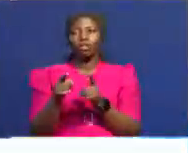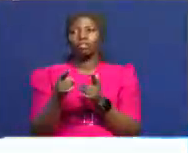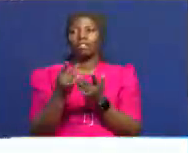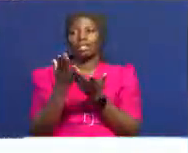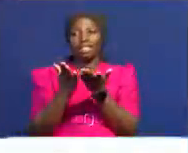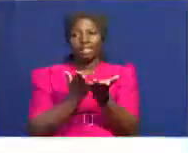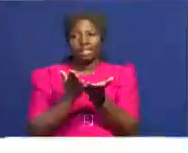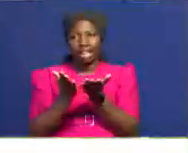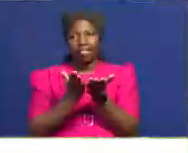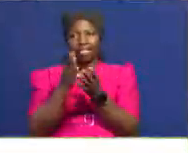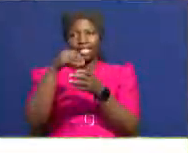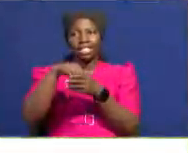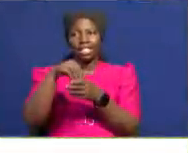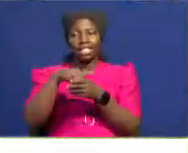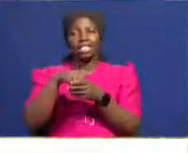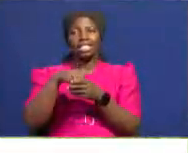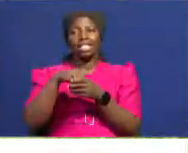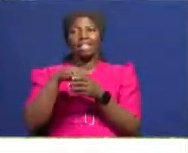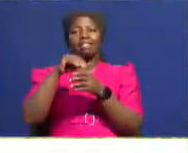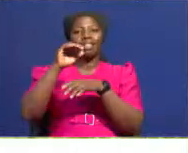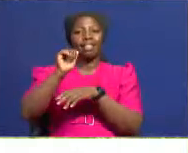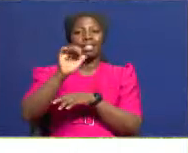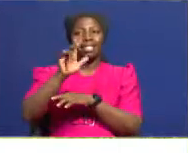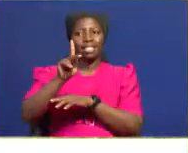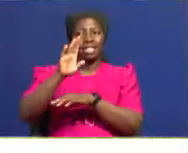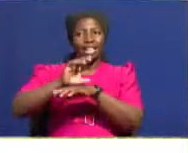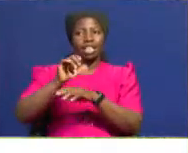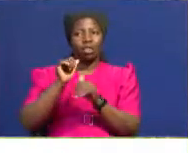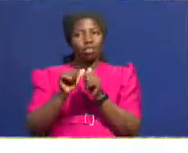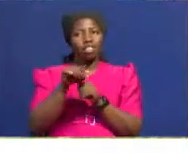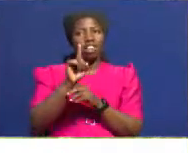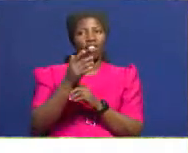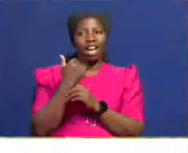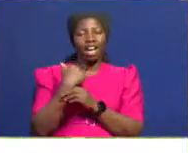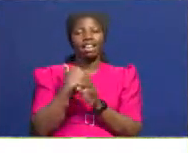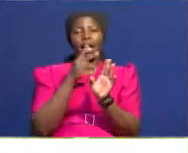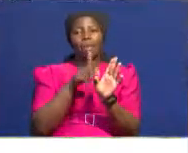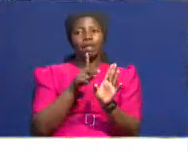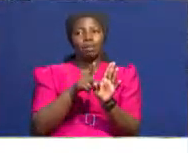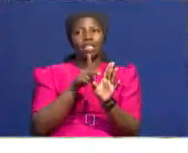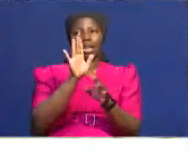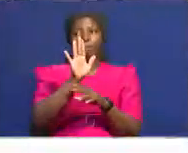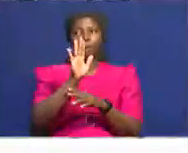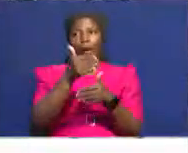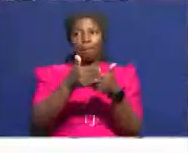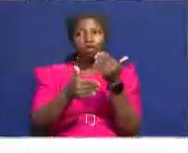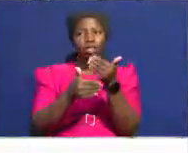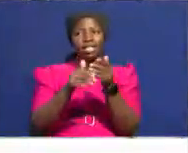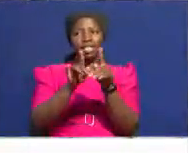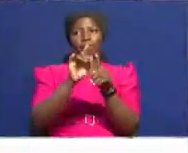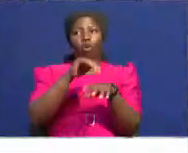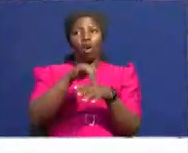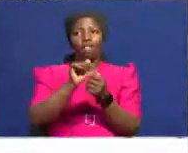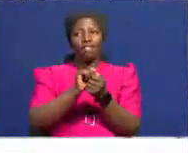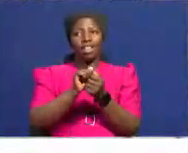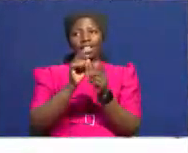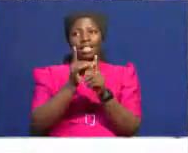SK Church that the fallen general had significantly participated in its construction. And on Friday, the 26th of